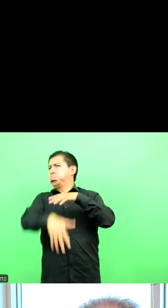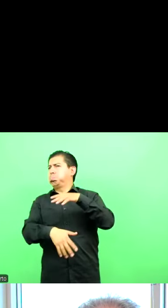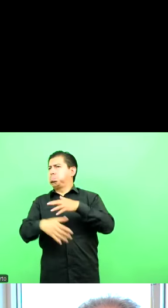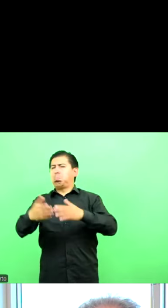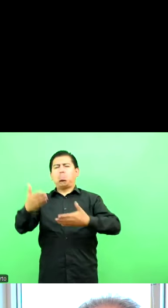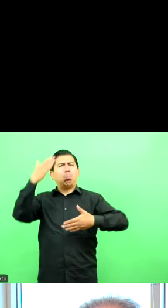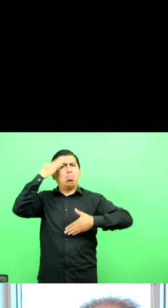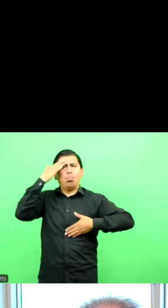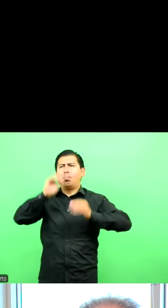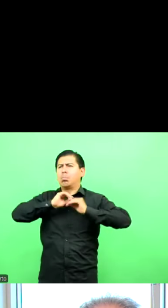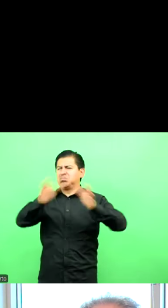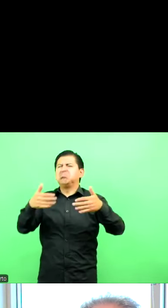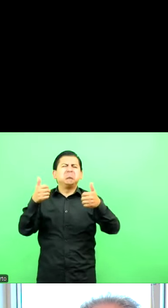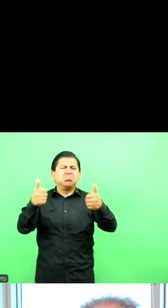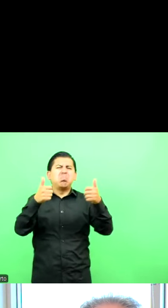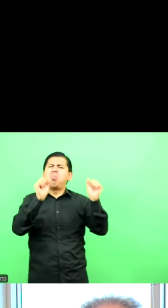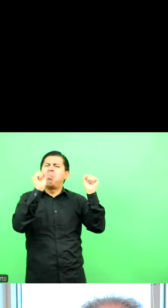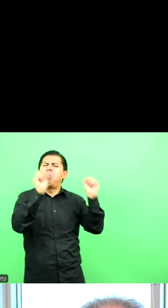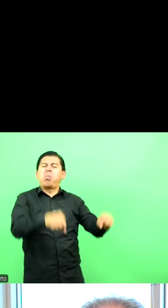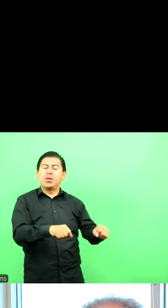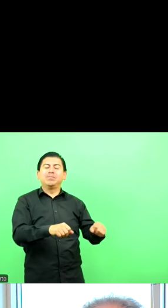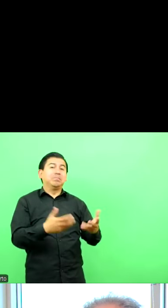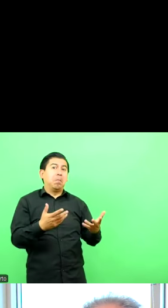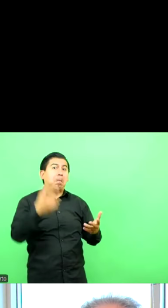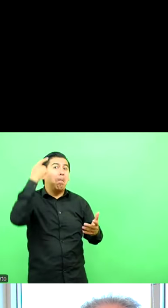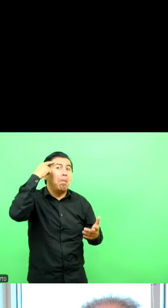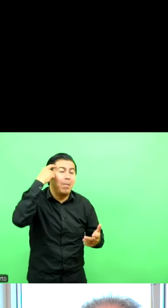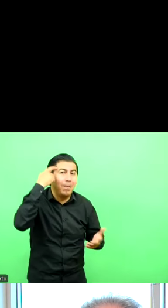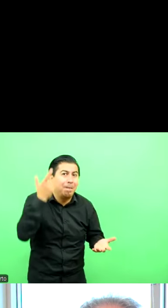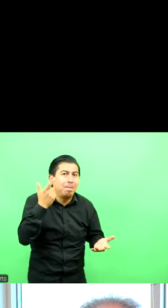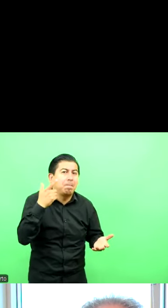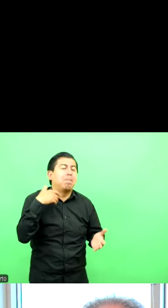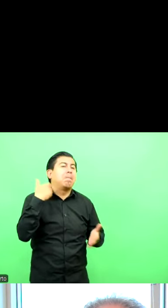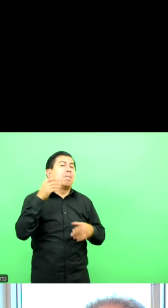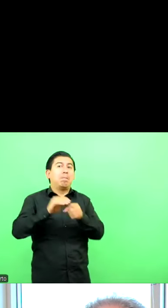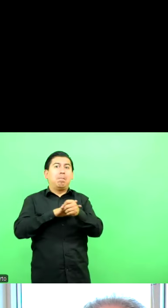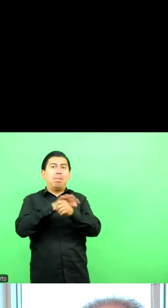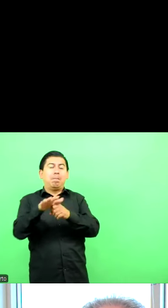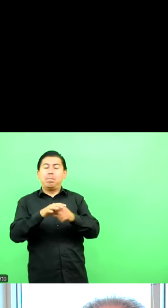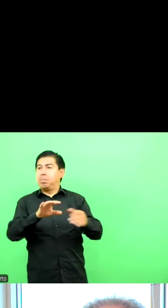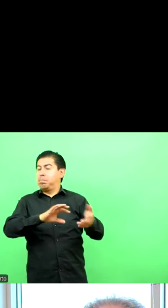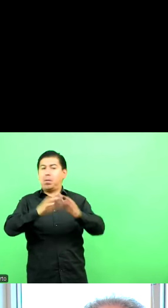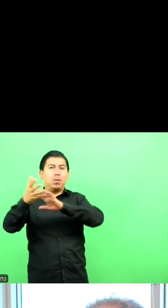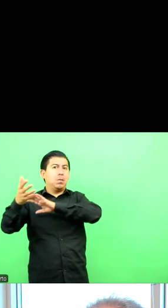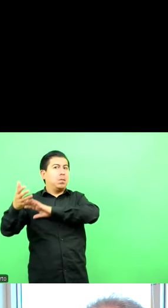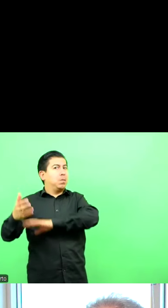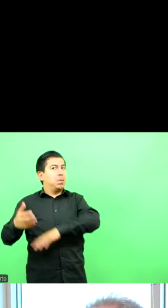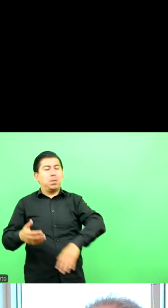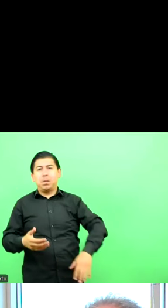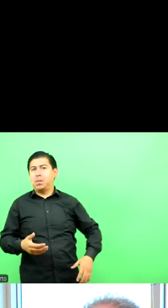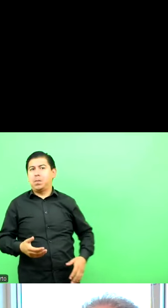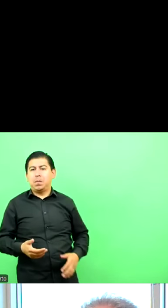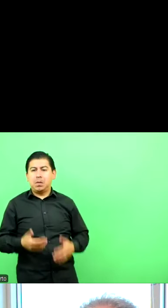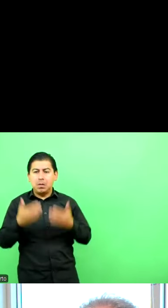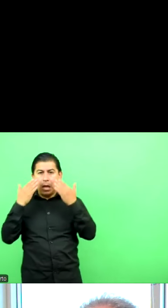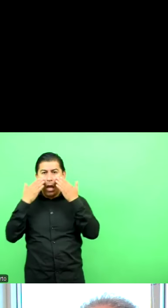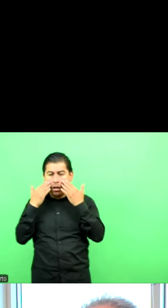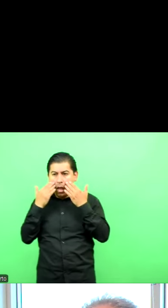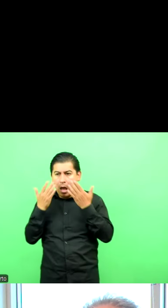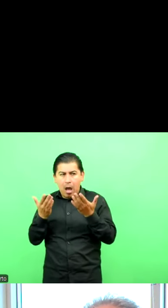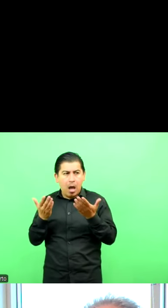exceptional, that we are facing the growing health emergencies, pandemics, urbanization issues, climate change, and hospital